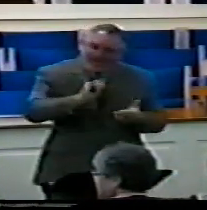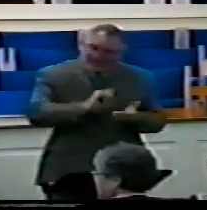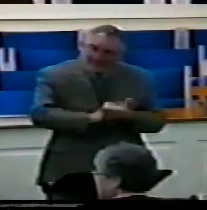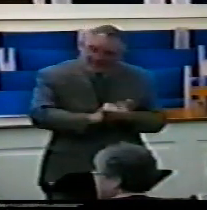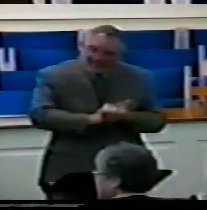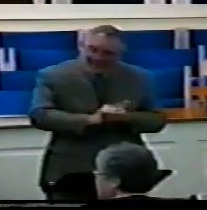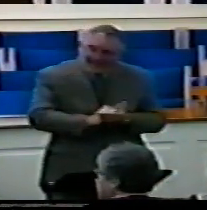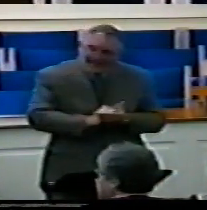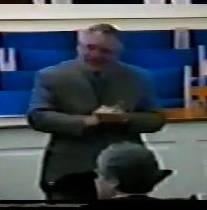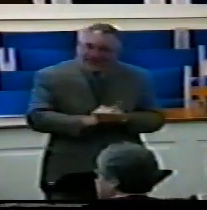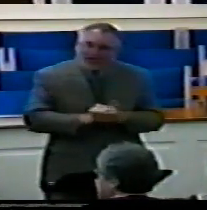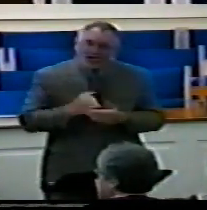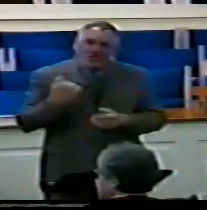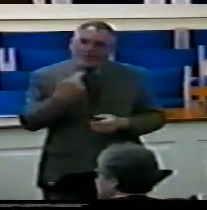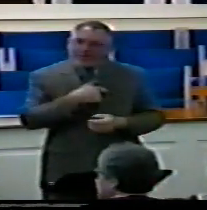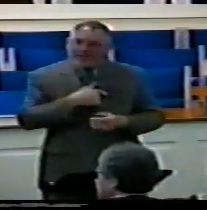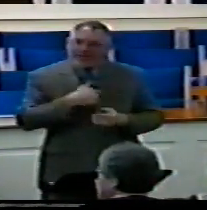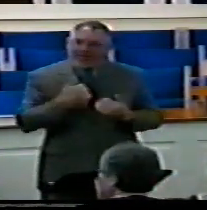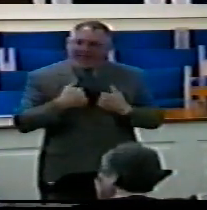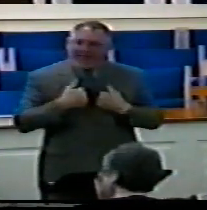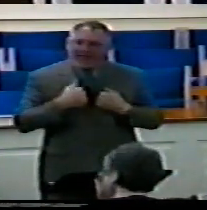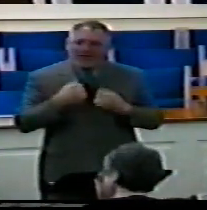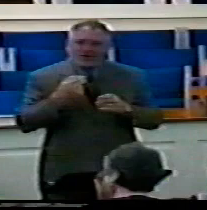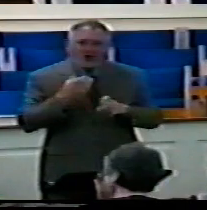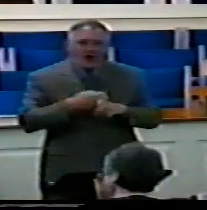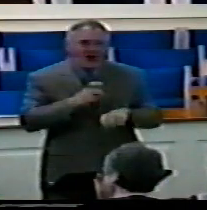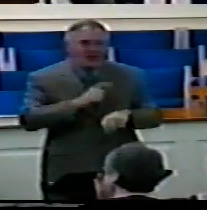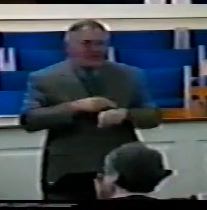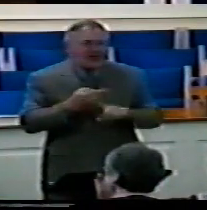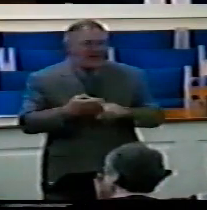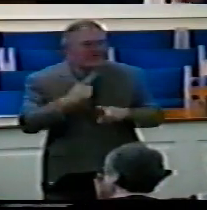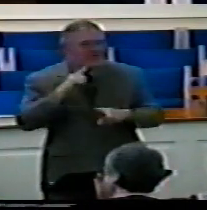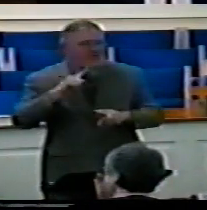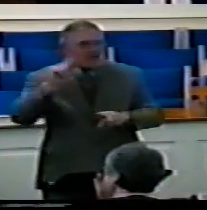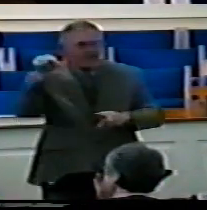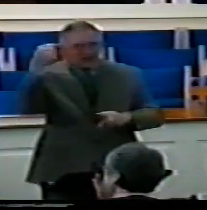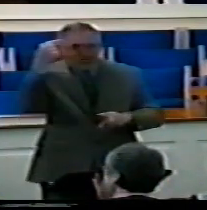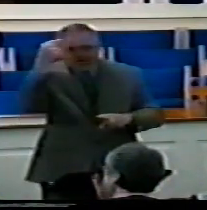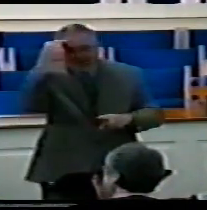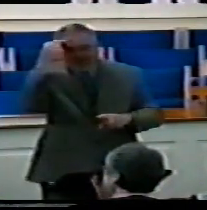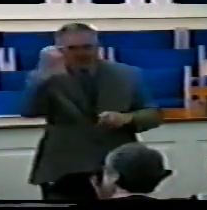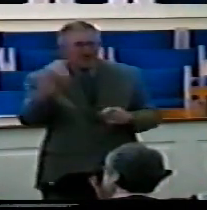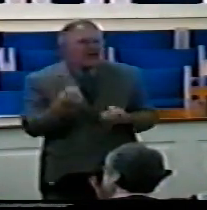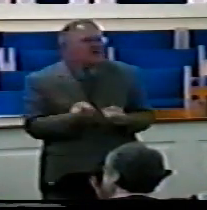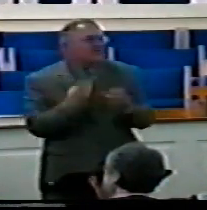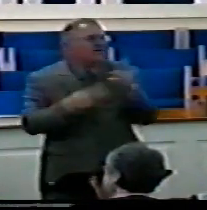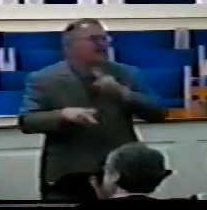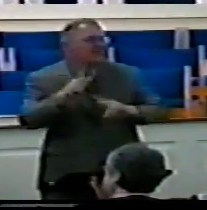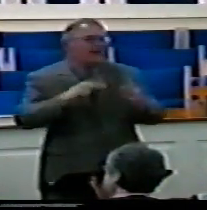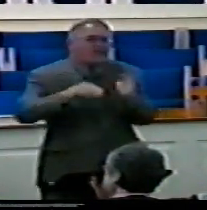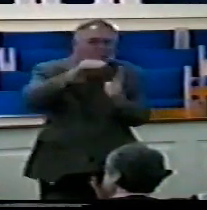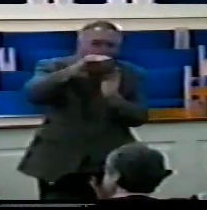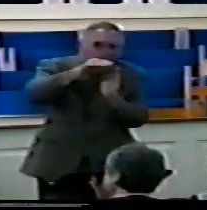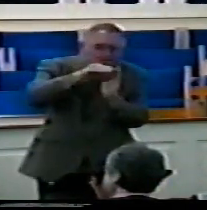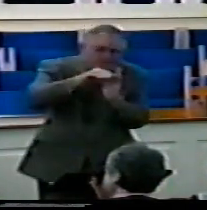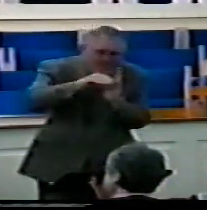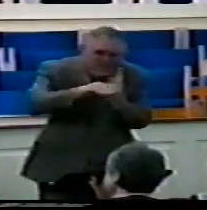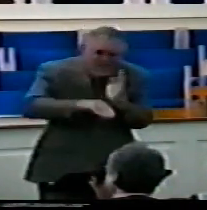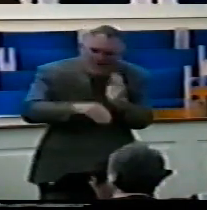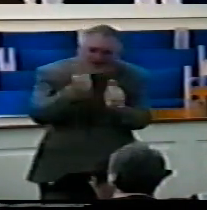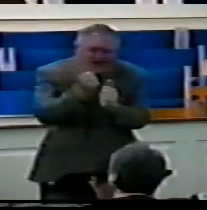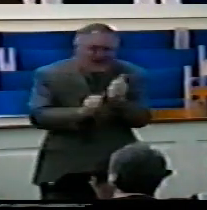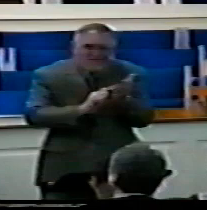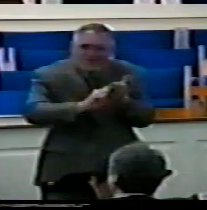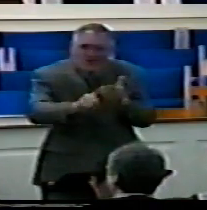was put upon our country in Haiti. And we buried 8 to 10 people a week that died of starvation, that died of typhoid because there was